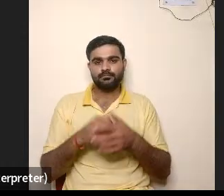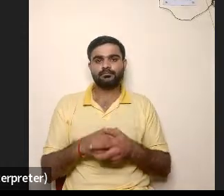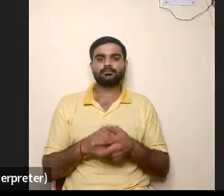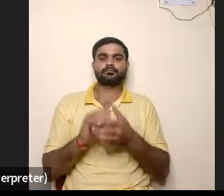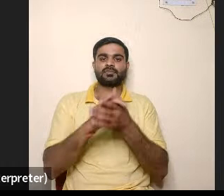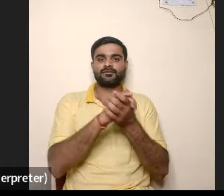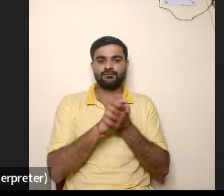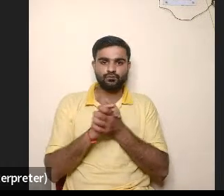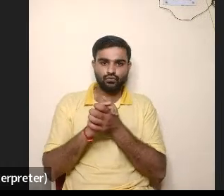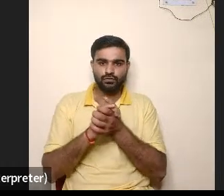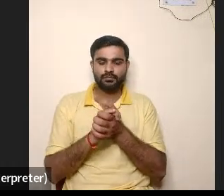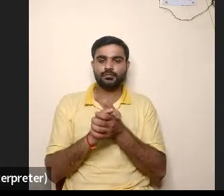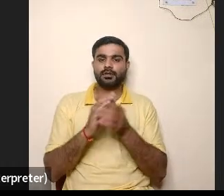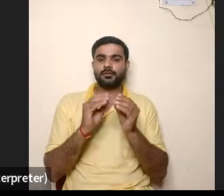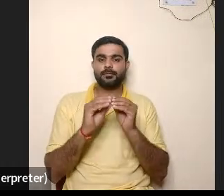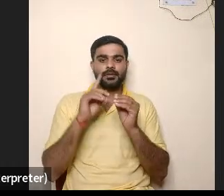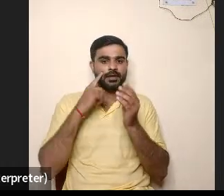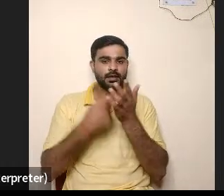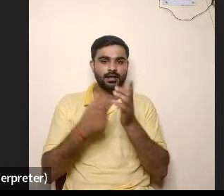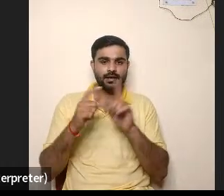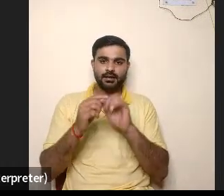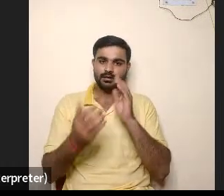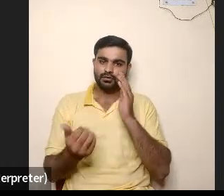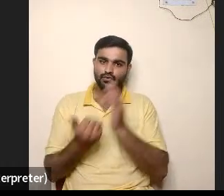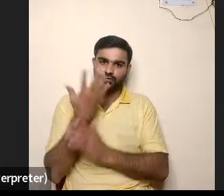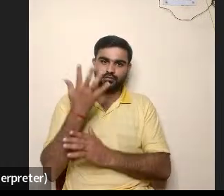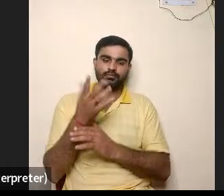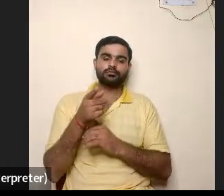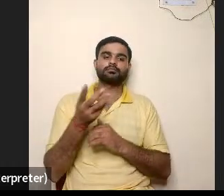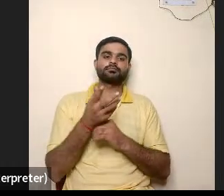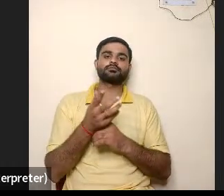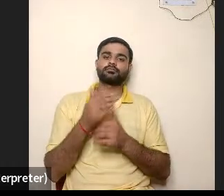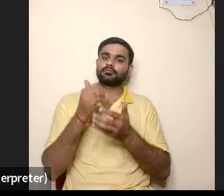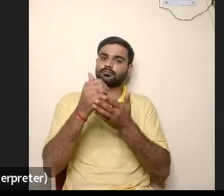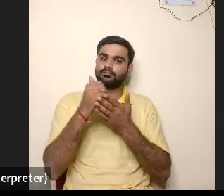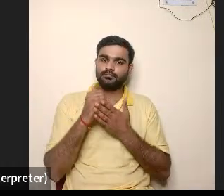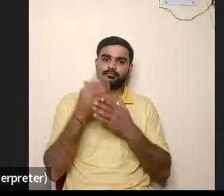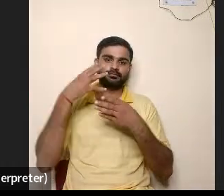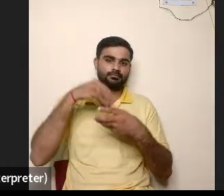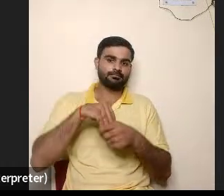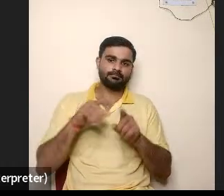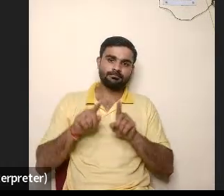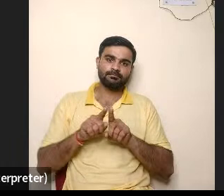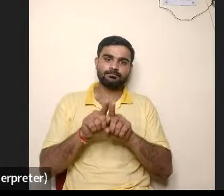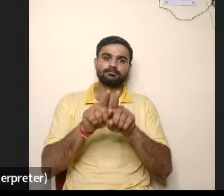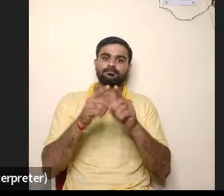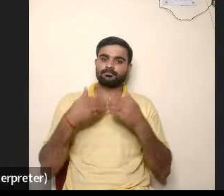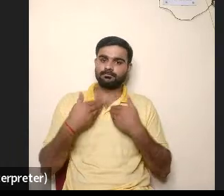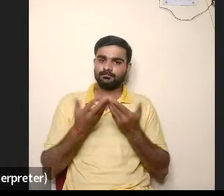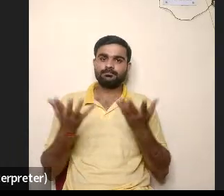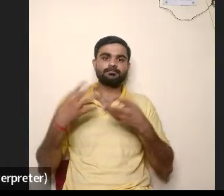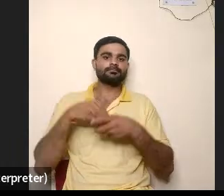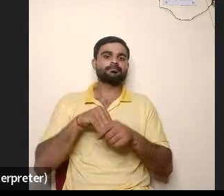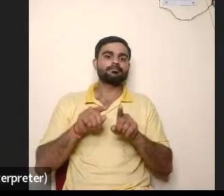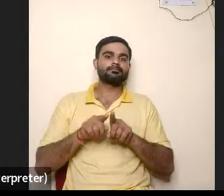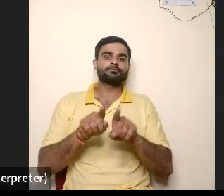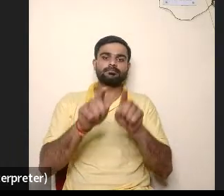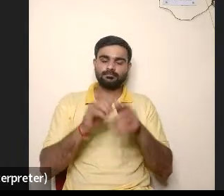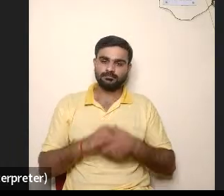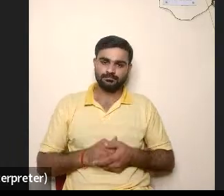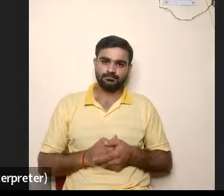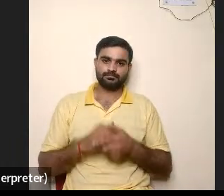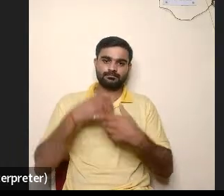colleagues at the Billion Readers Initiative for helping me put this together, helping us put this together,